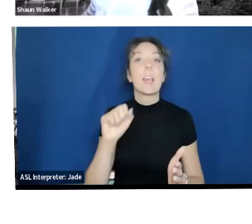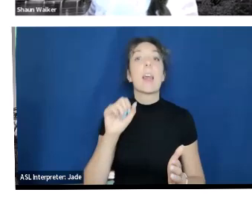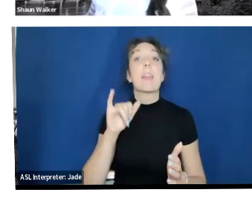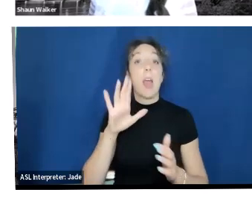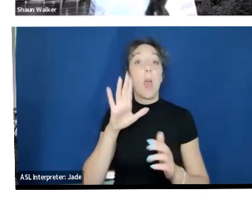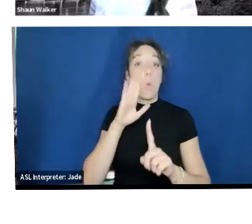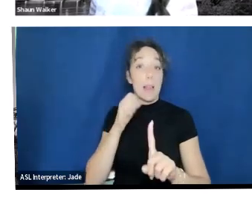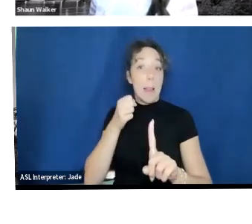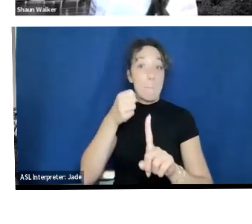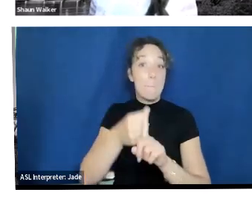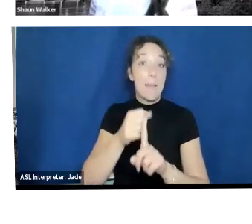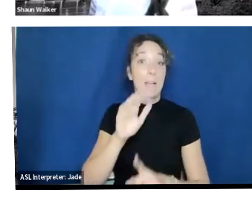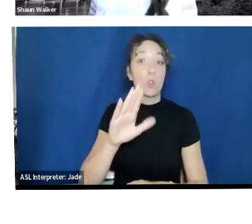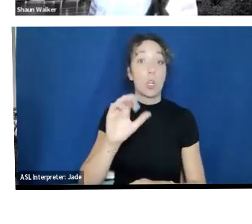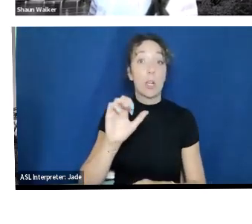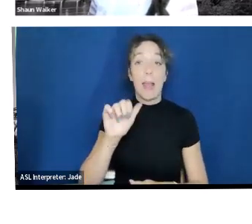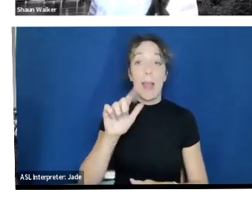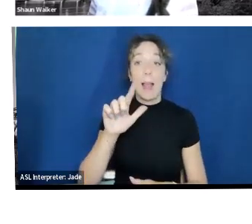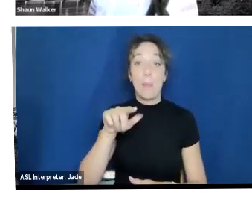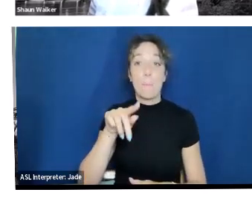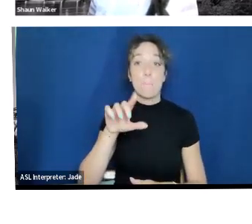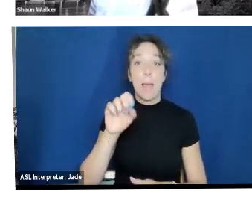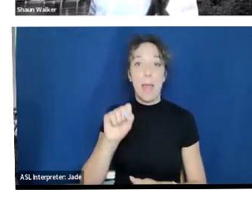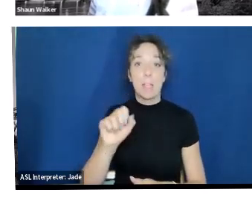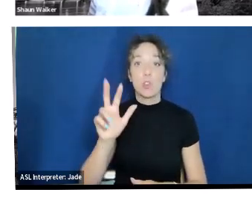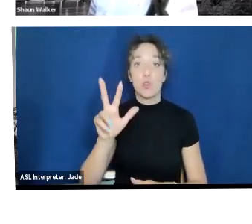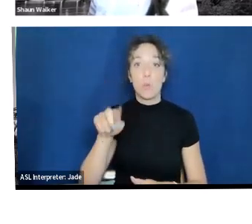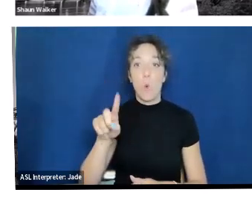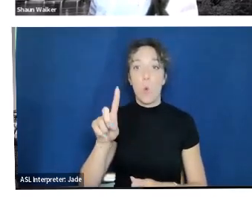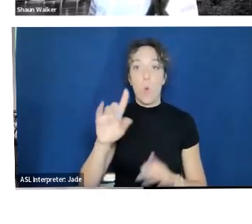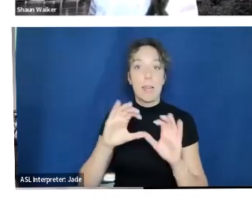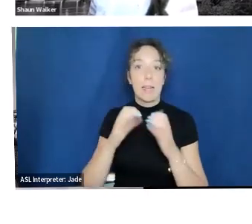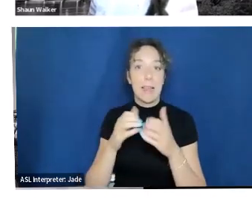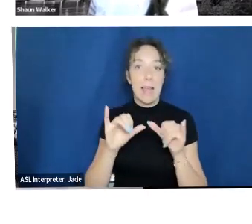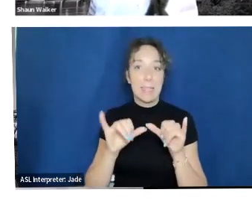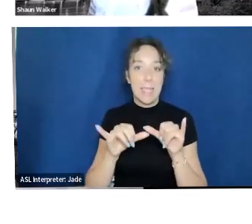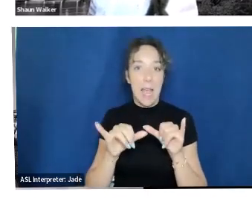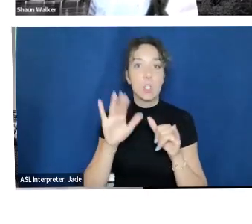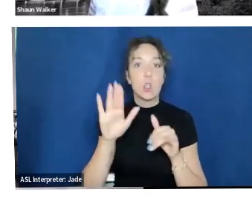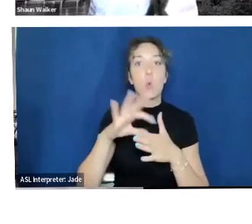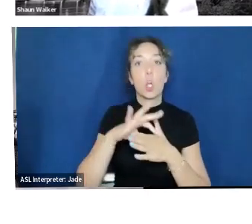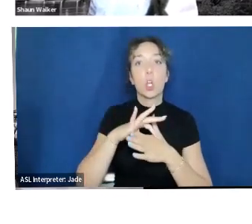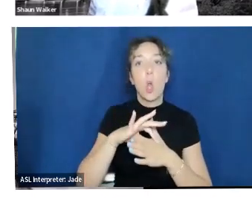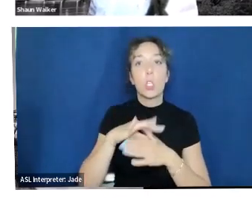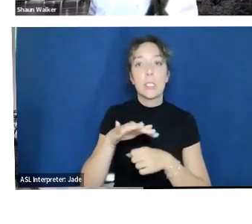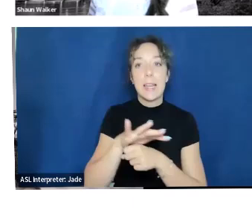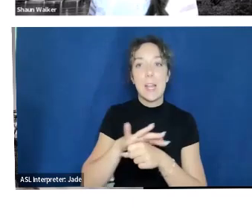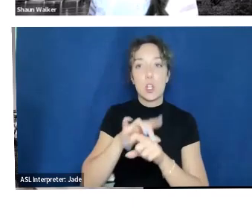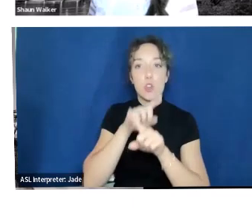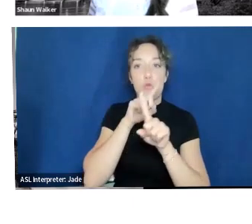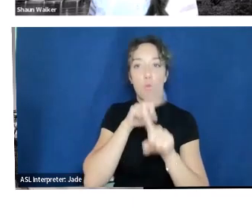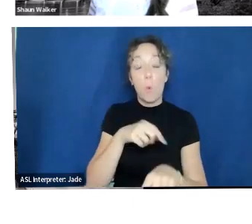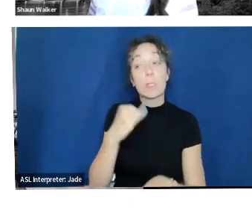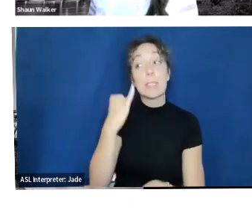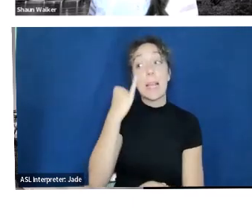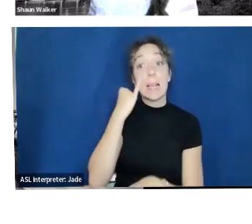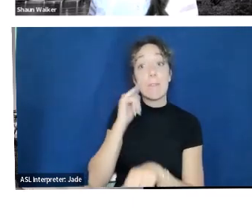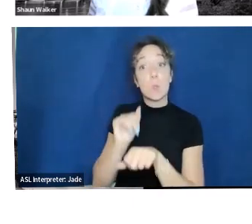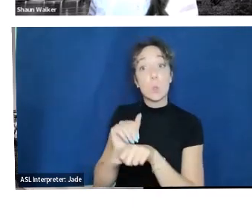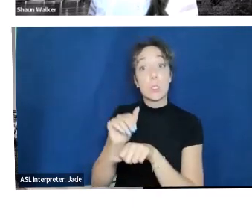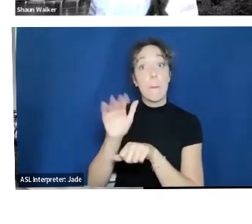CALPADS 3.1 class size by content area reports if you submit it